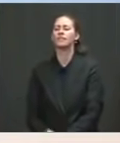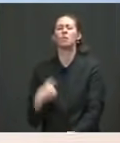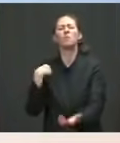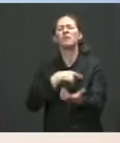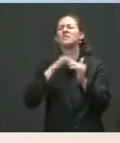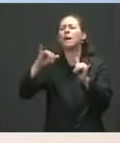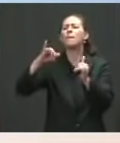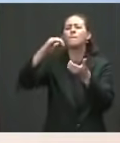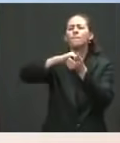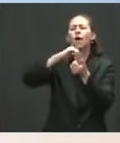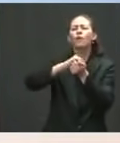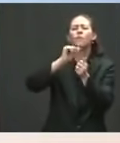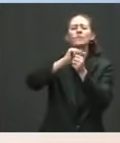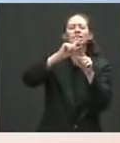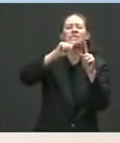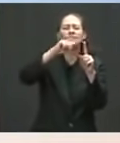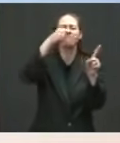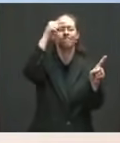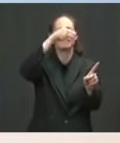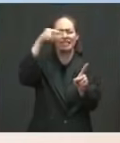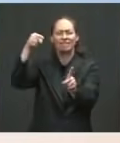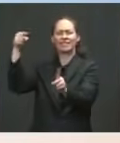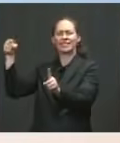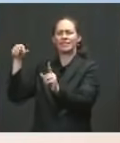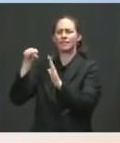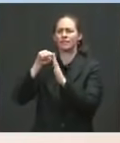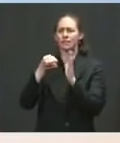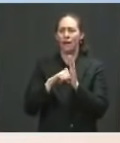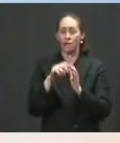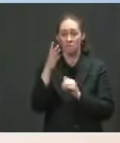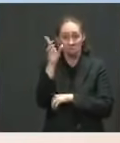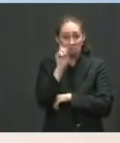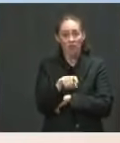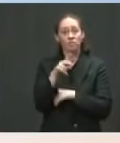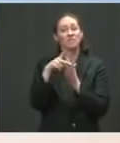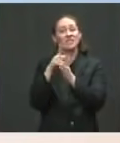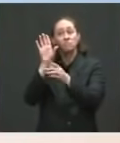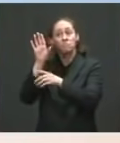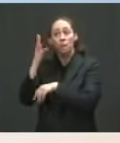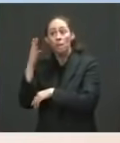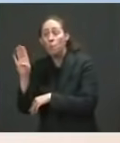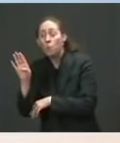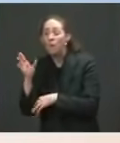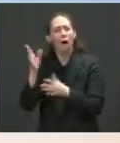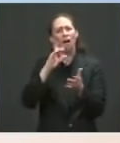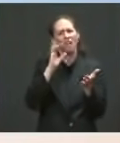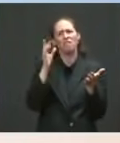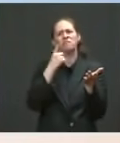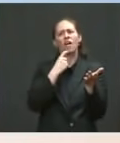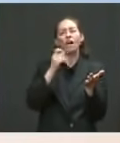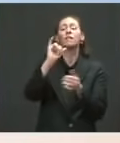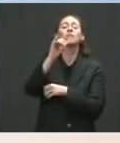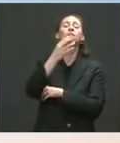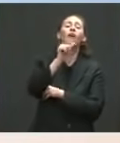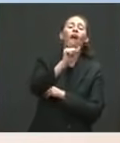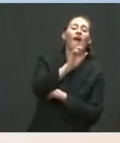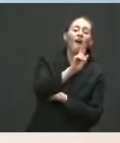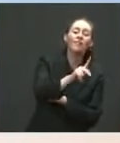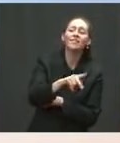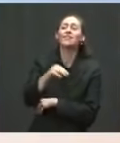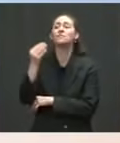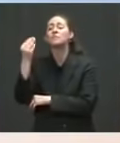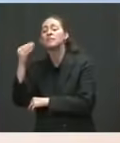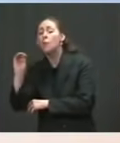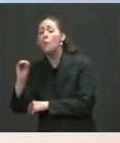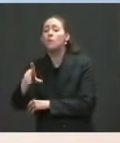blue and Democratic states, Arkansas, Missouri, Louisiana, focusing on everything from contact tracing, technical expertise, and